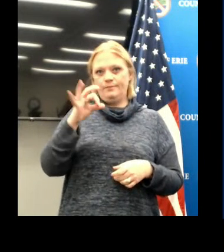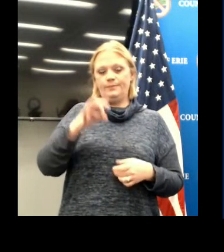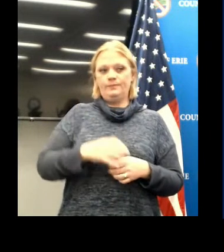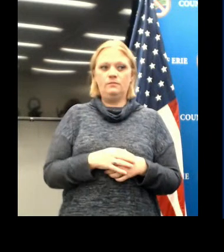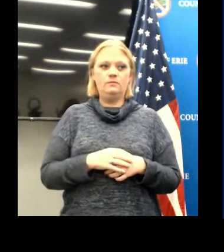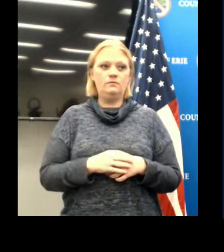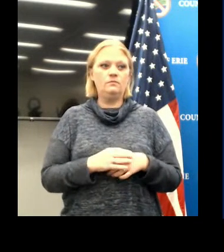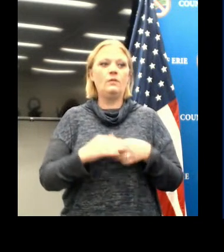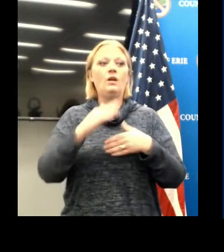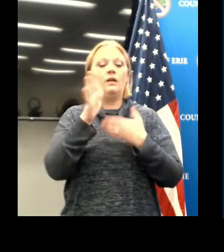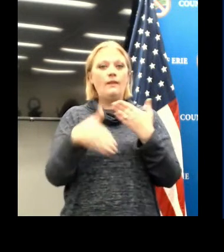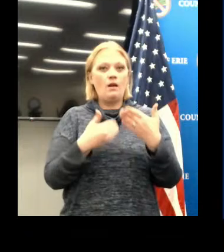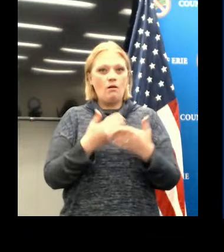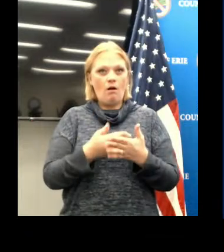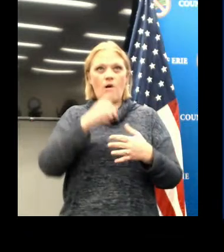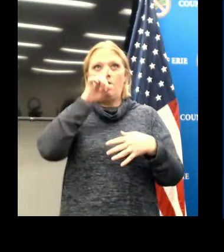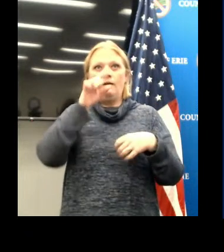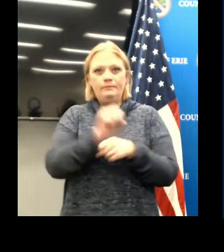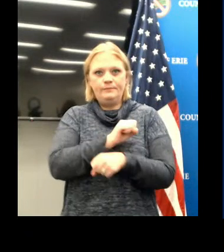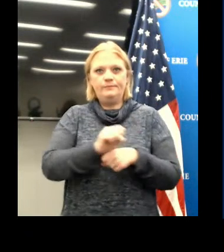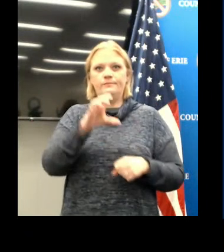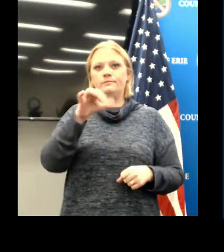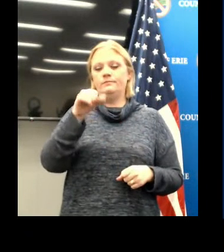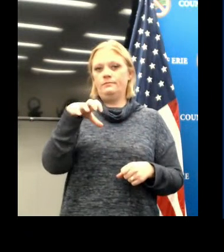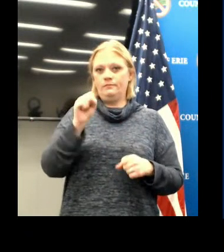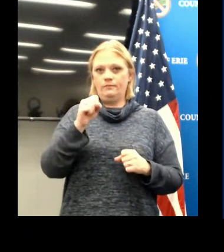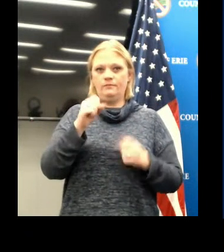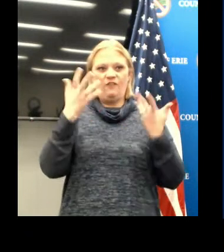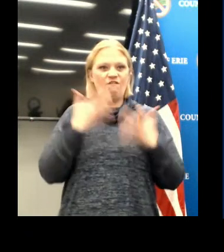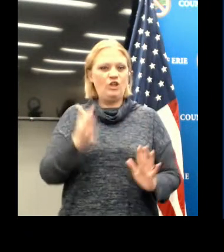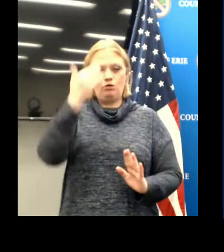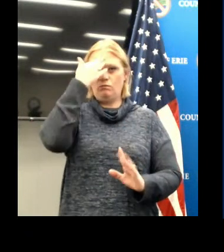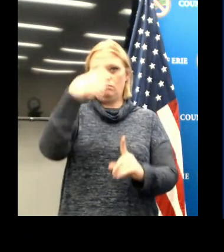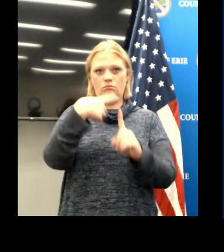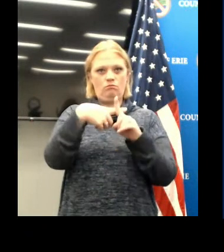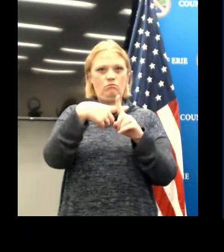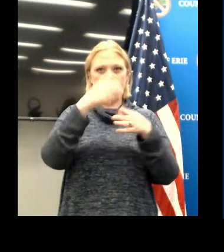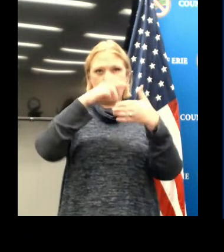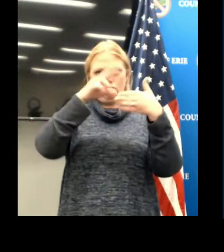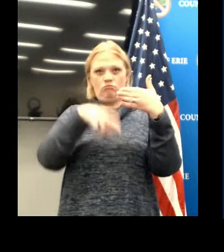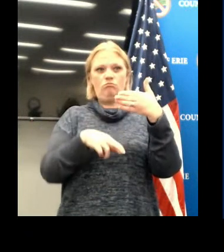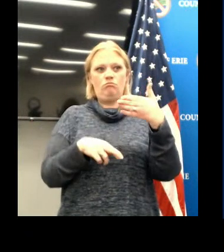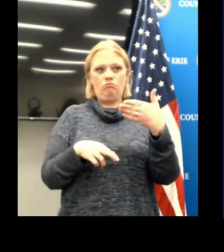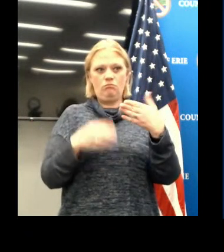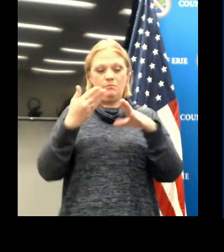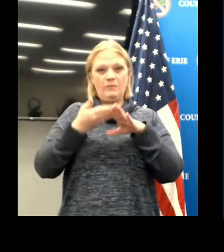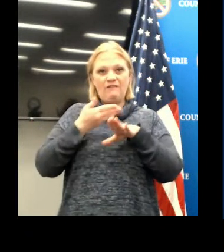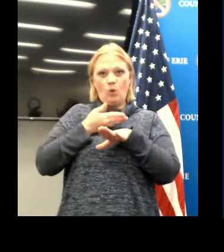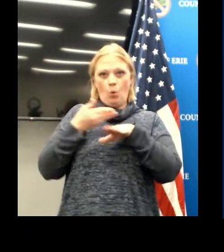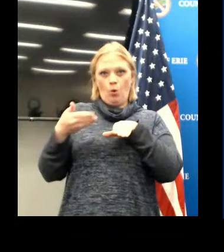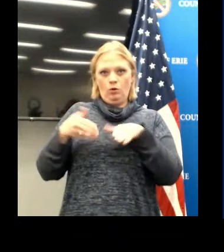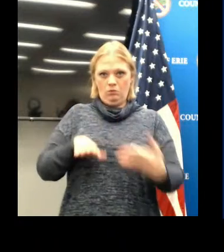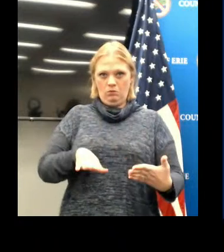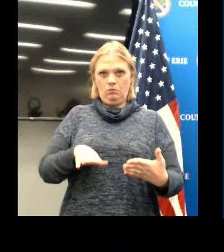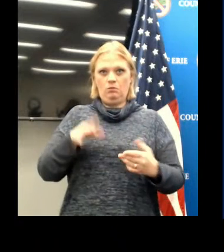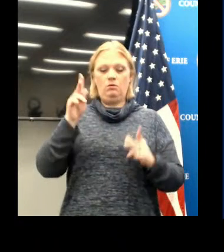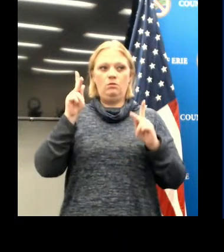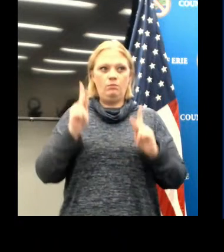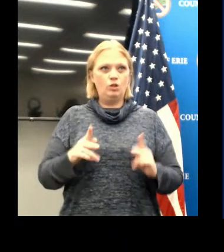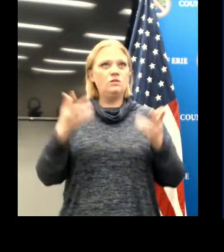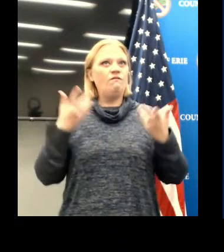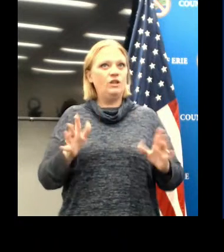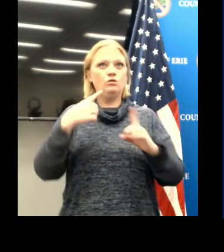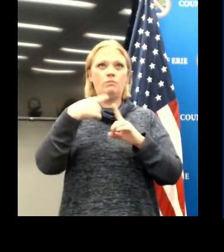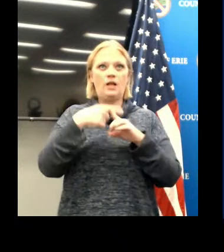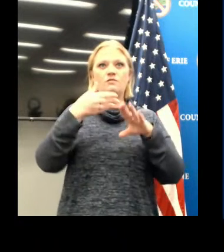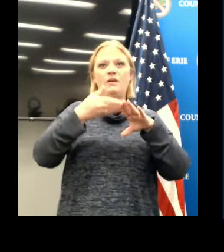are actual cases, known positive cases before death. An individual had a positive case